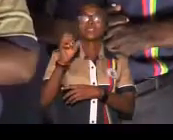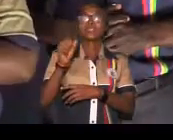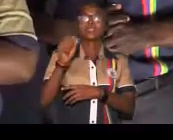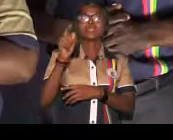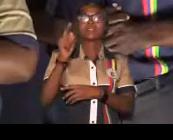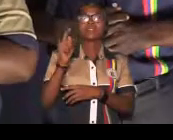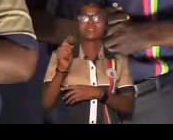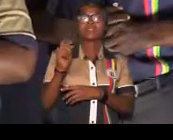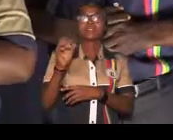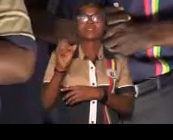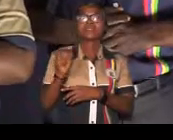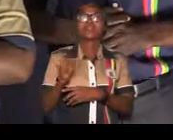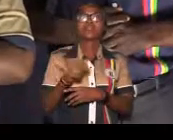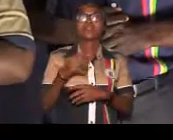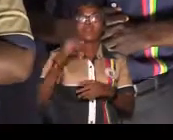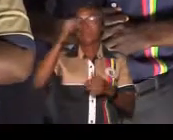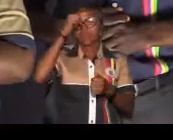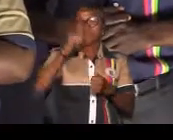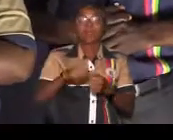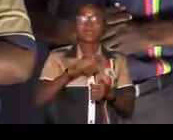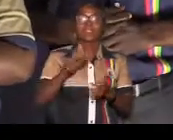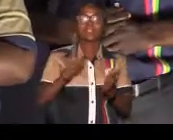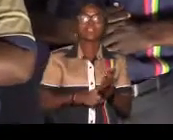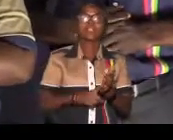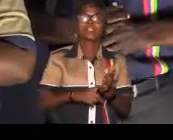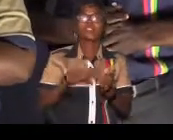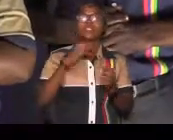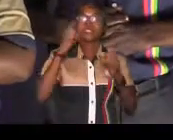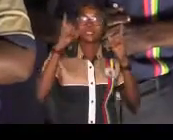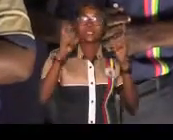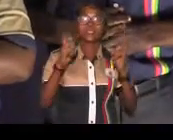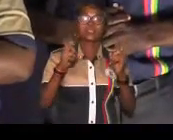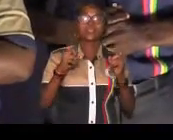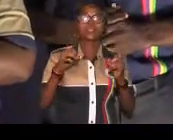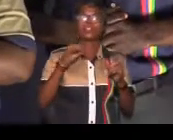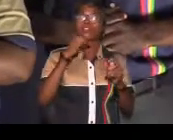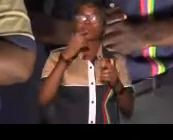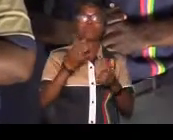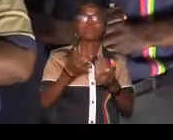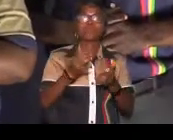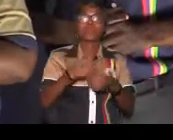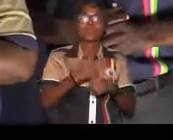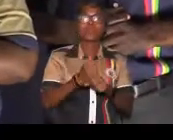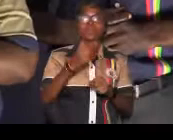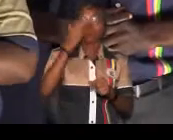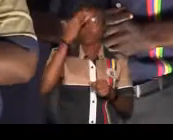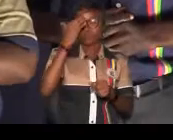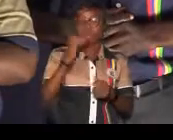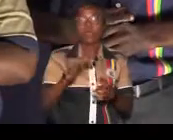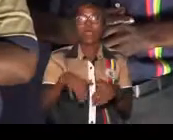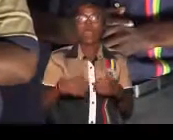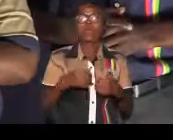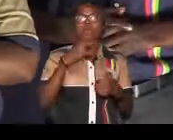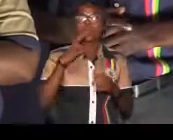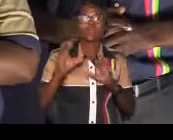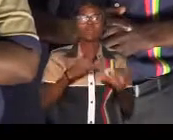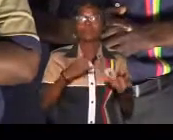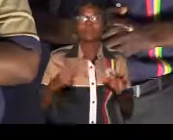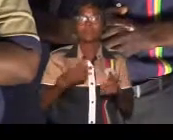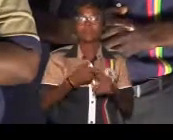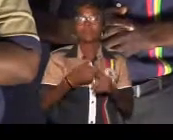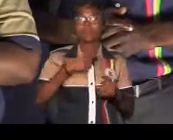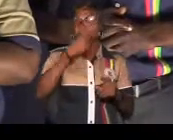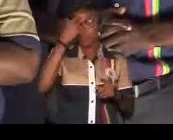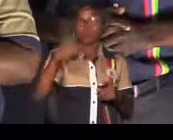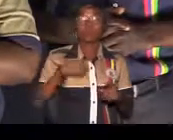tests. Remember, these online assessments are our way of knowing how well you're performing because we want to help you to raise your